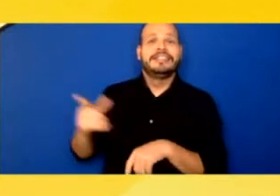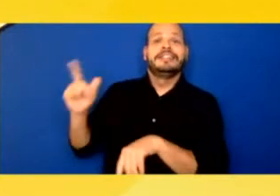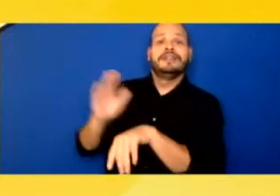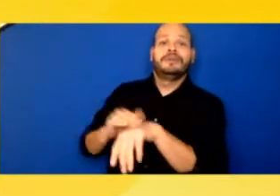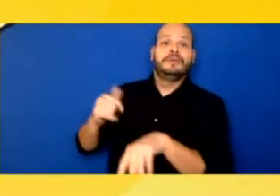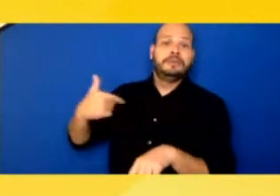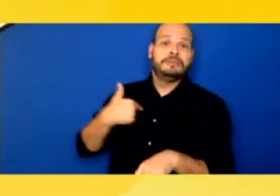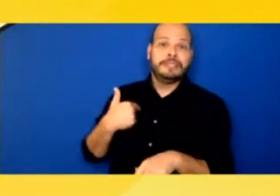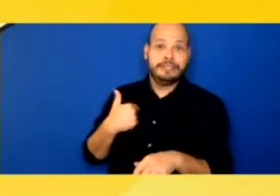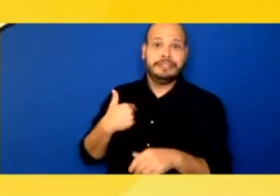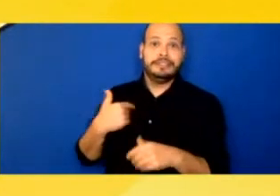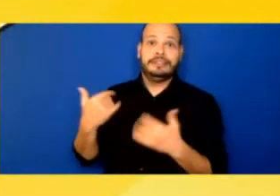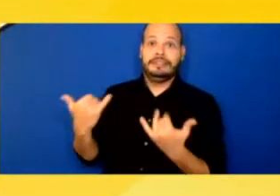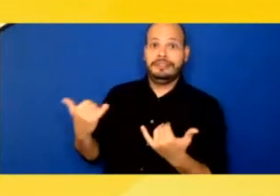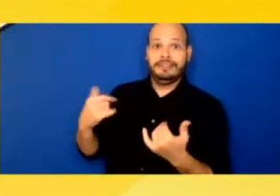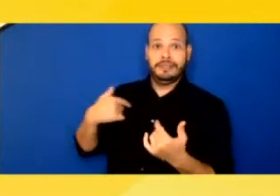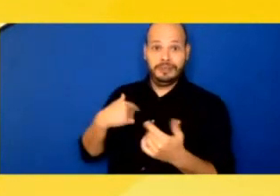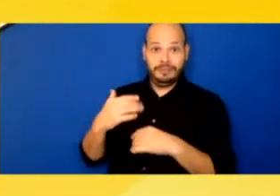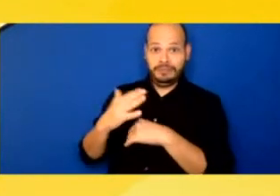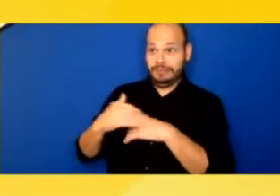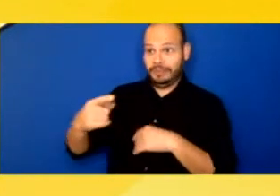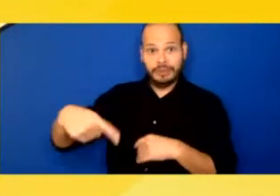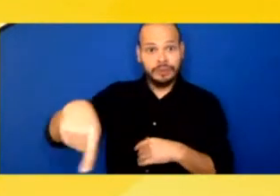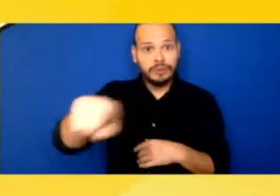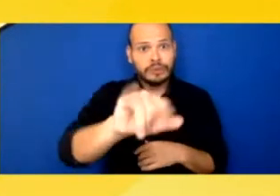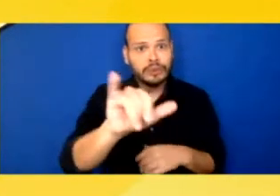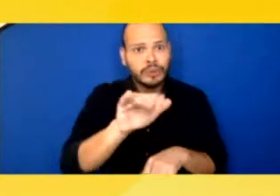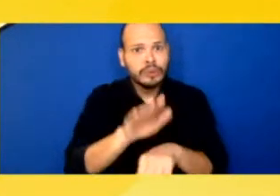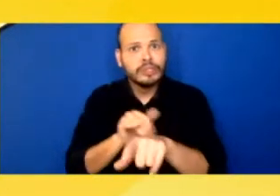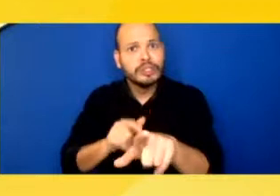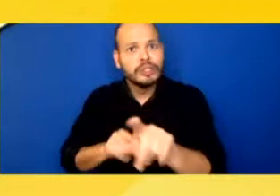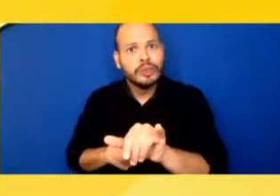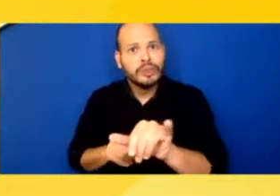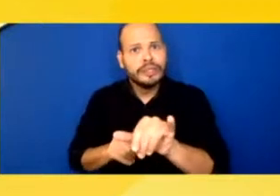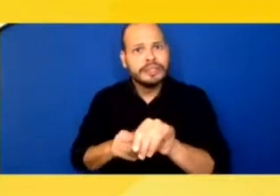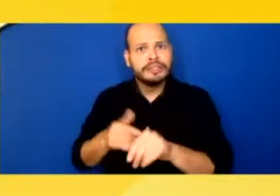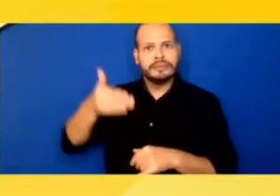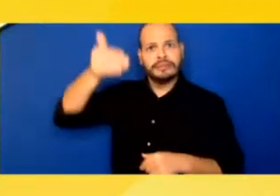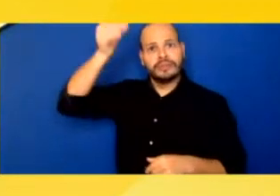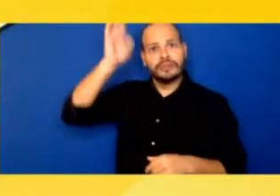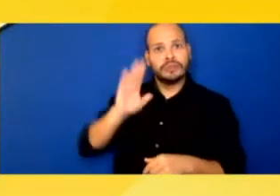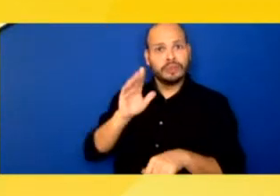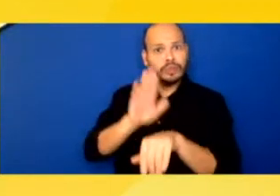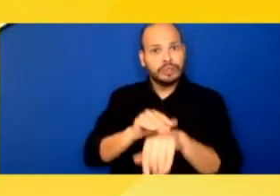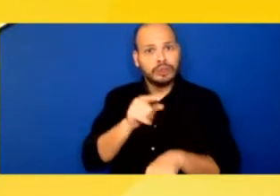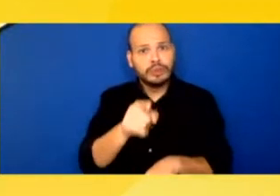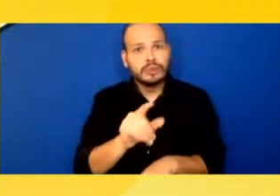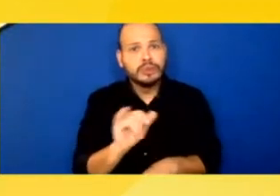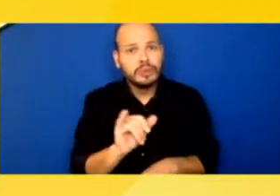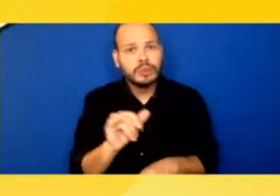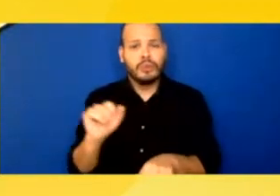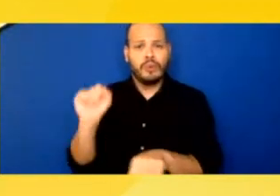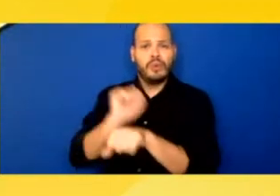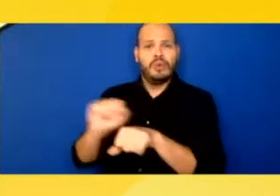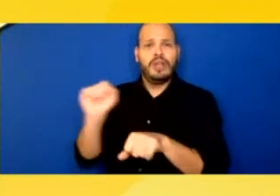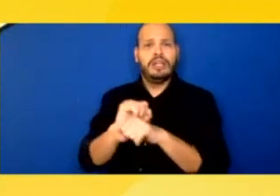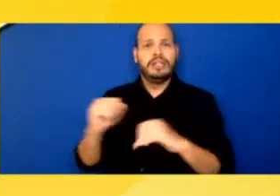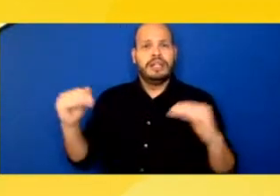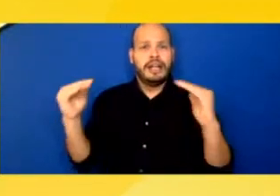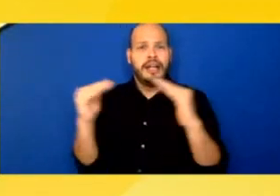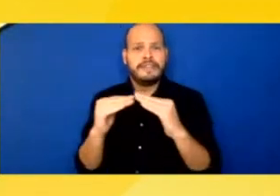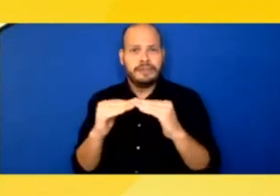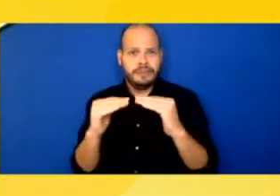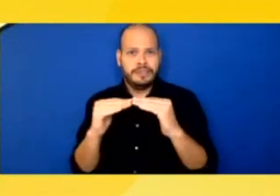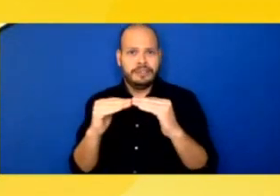involved in the arena, actively engaged in the work of justice and fighting for our democracy. Here